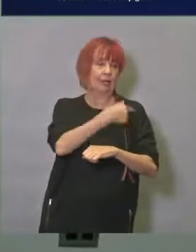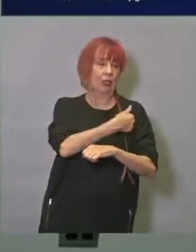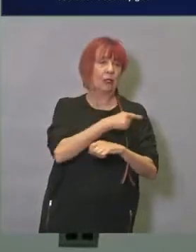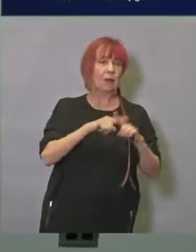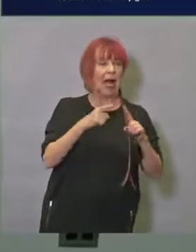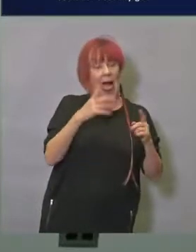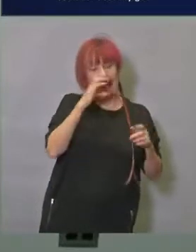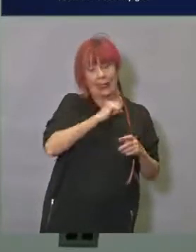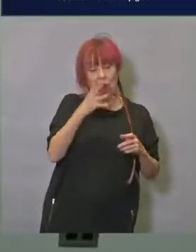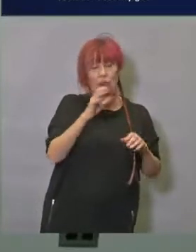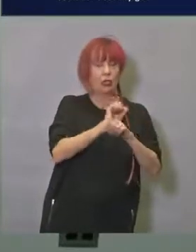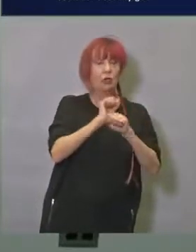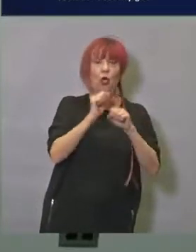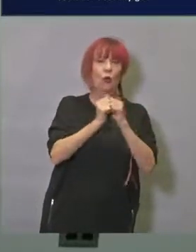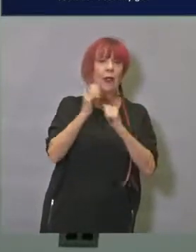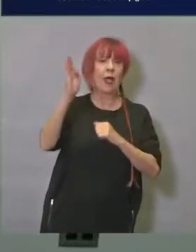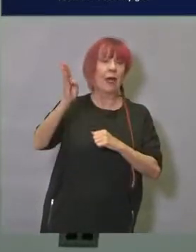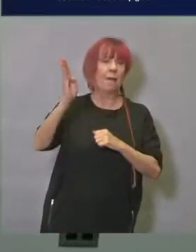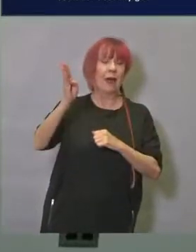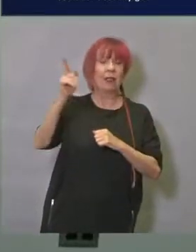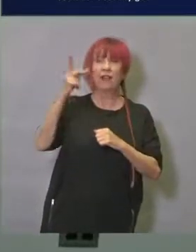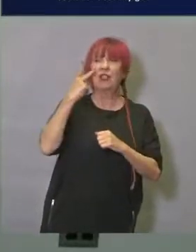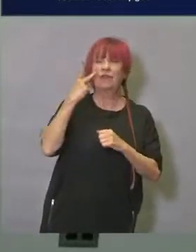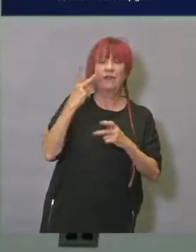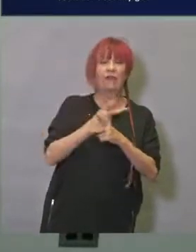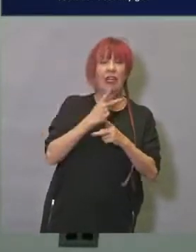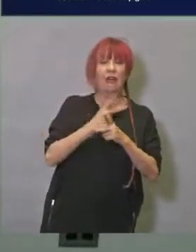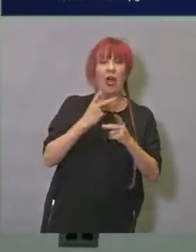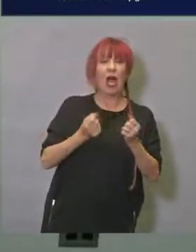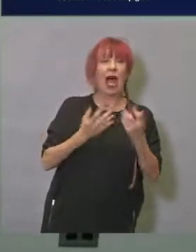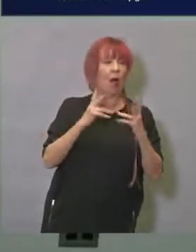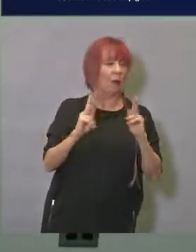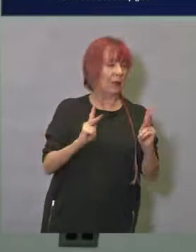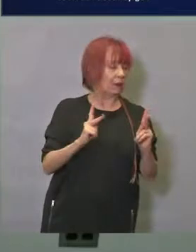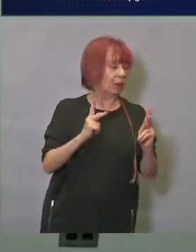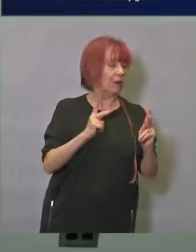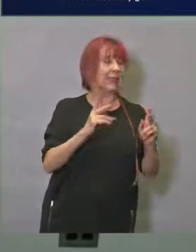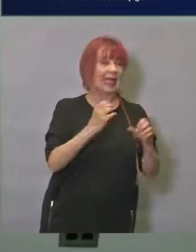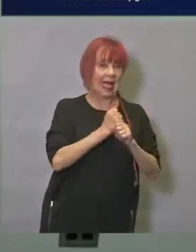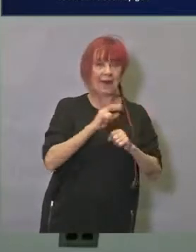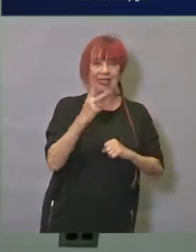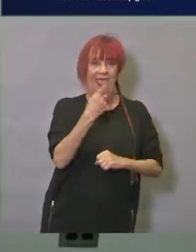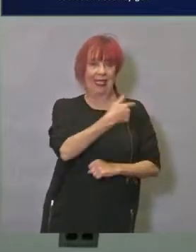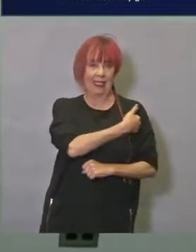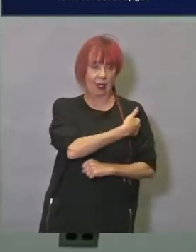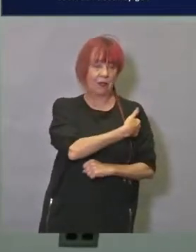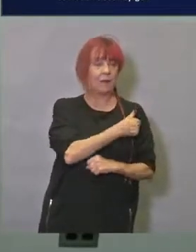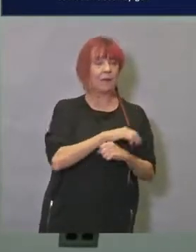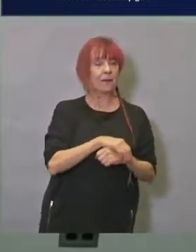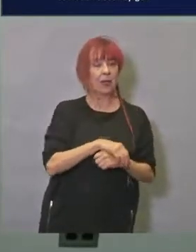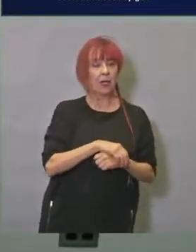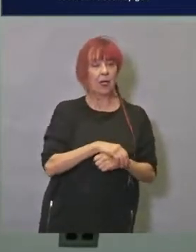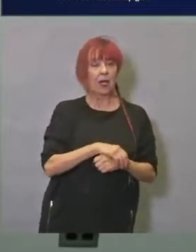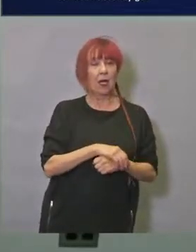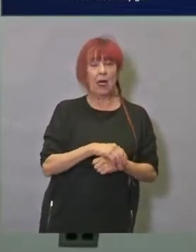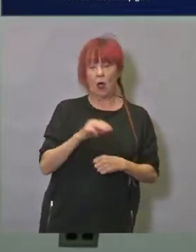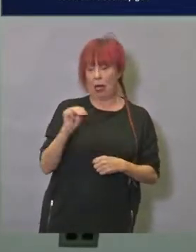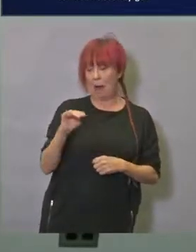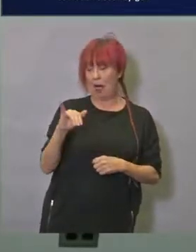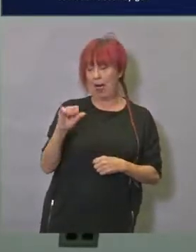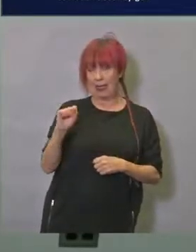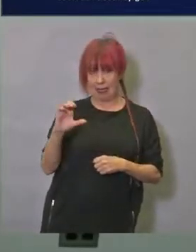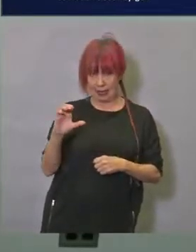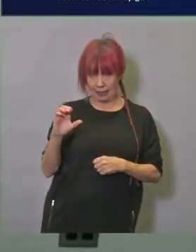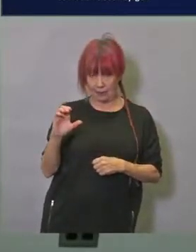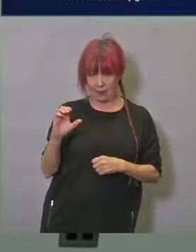in Bakersfield to figure out how to make sure people get that second dose. In terms of MIS-C